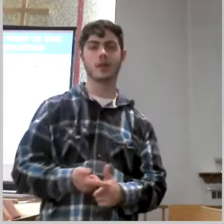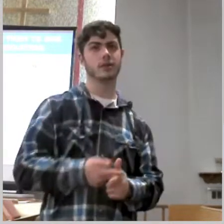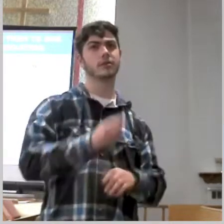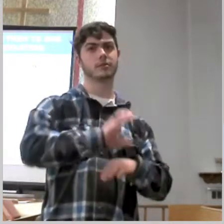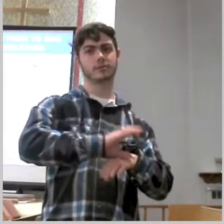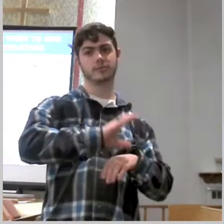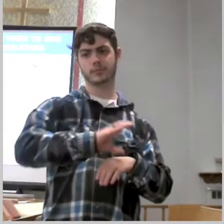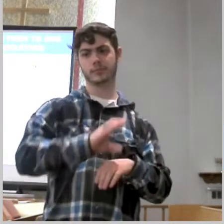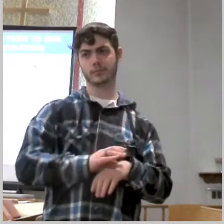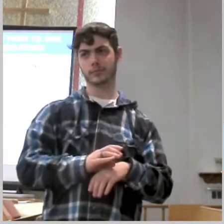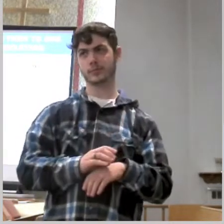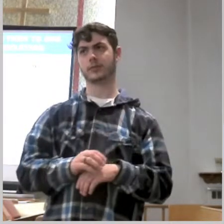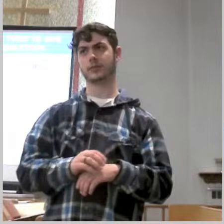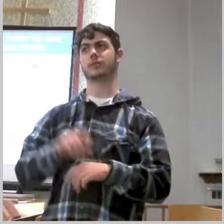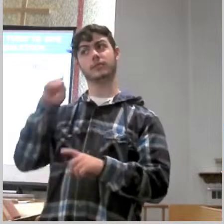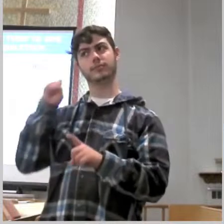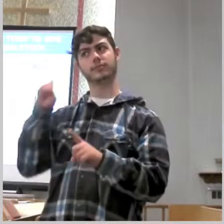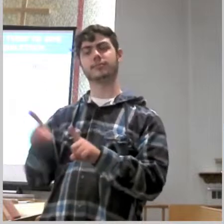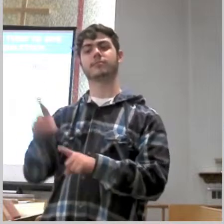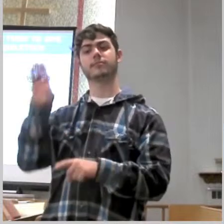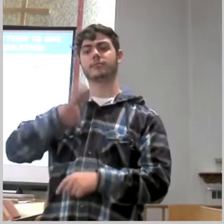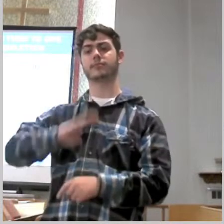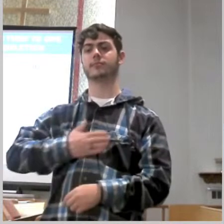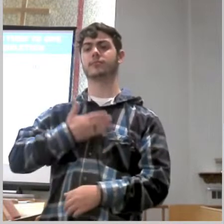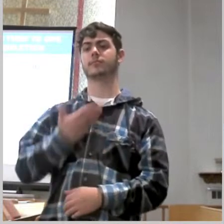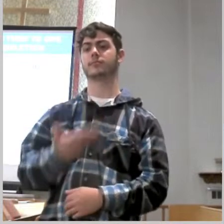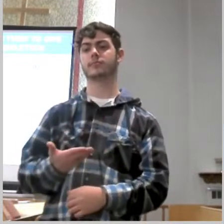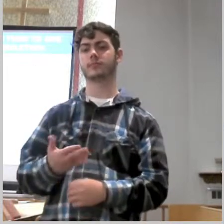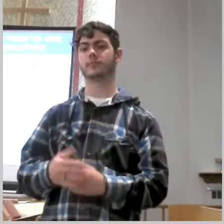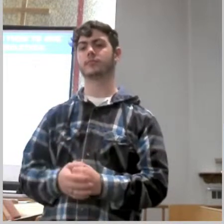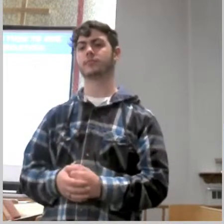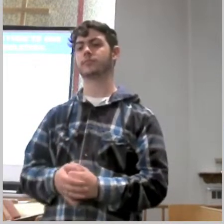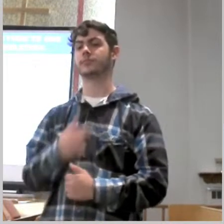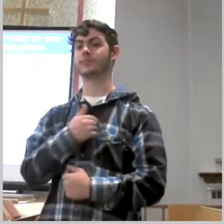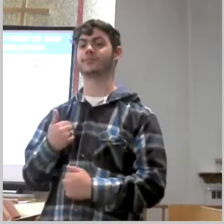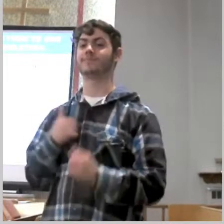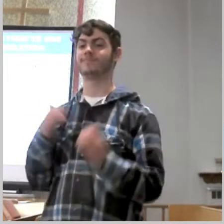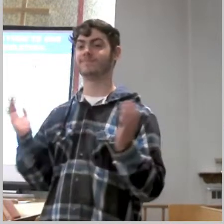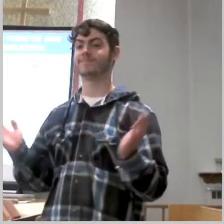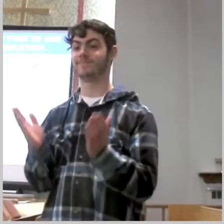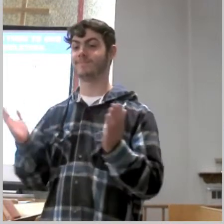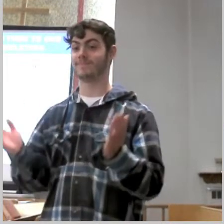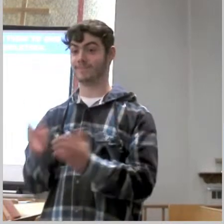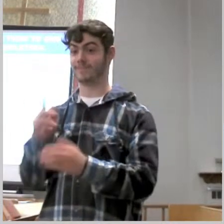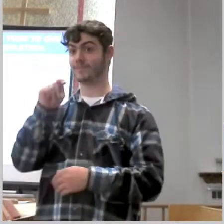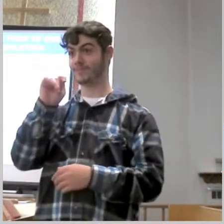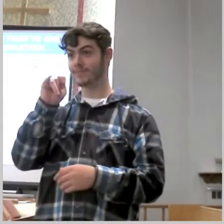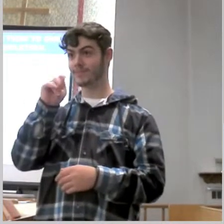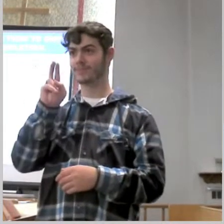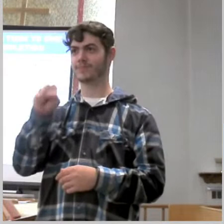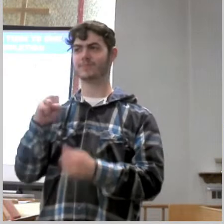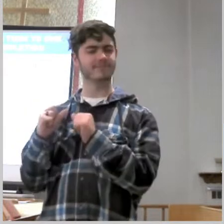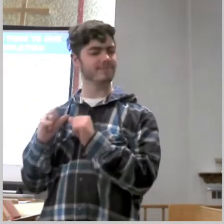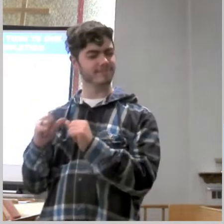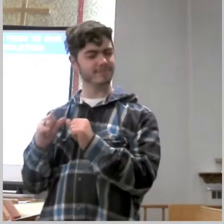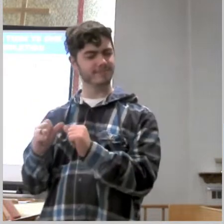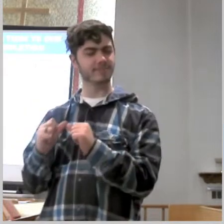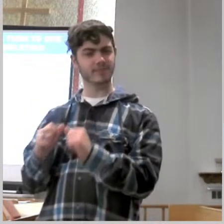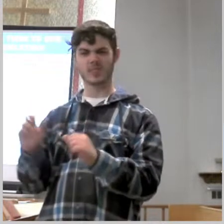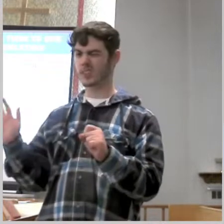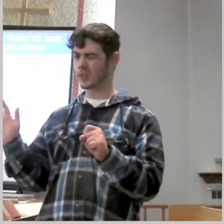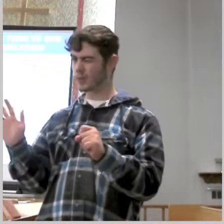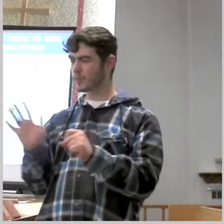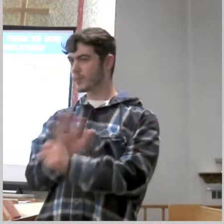we urge Titus that just as he had begun, so he should also complete among you this act